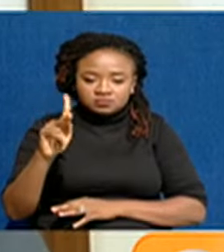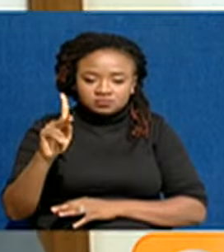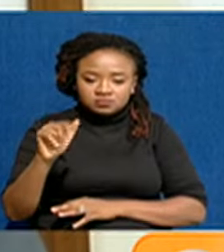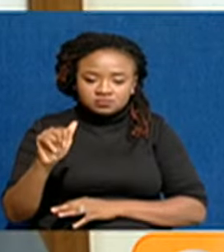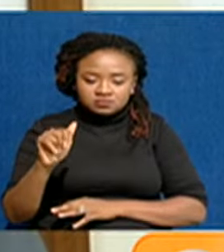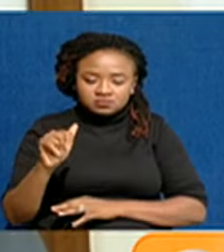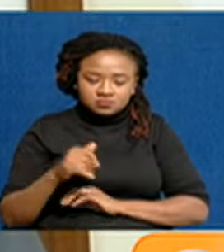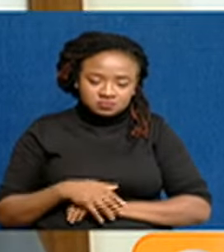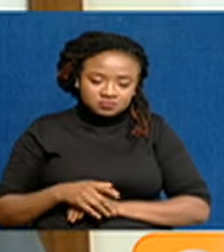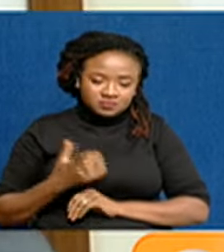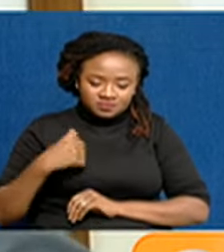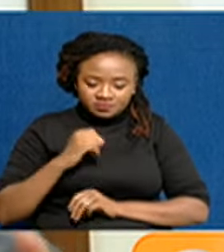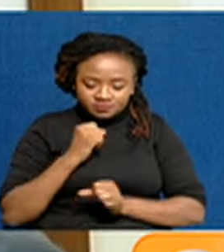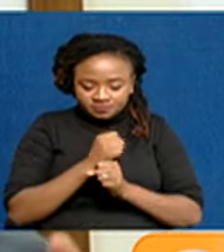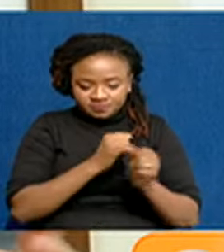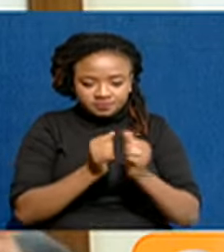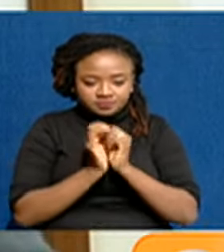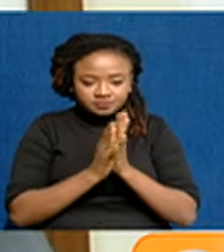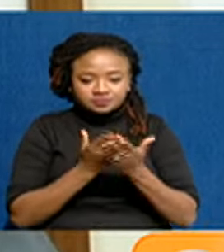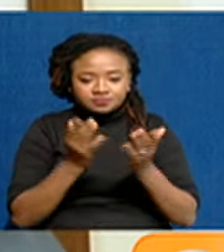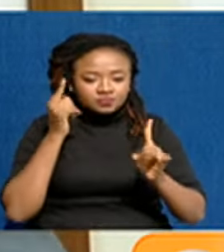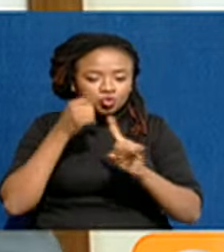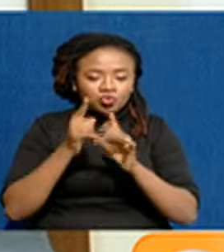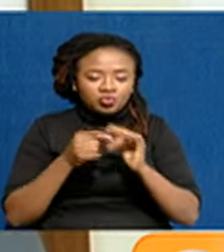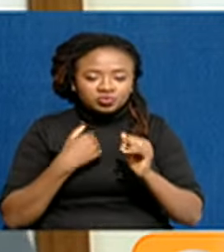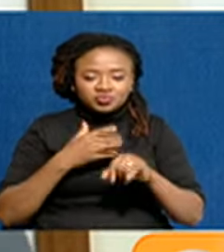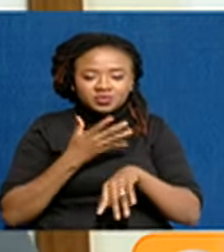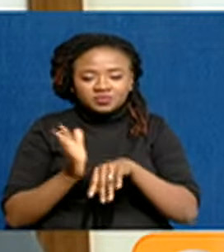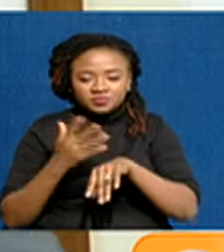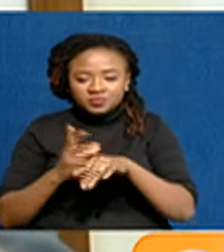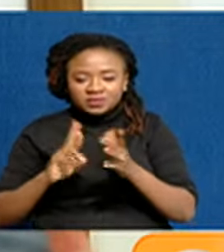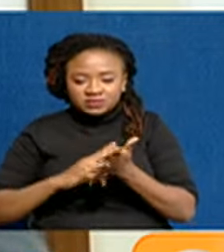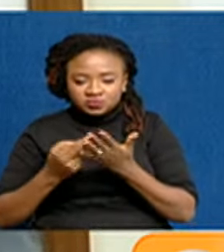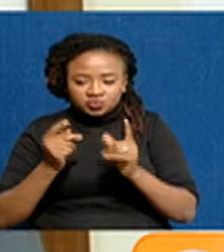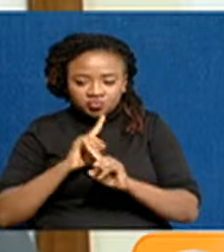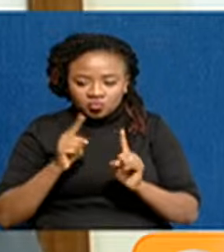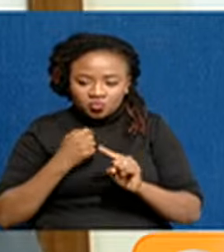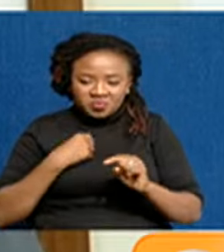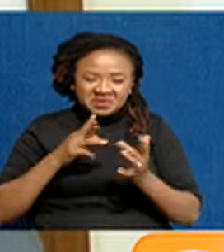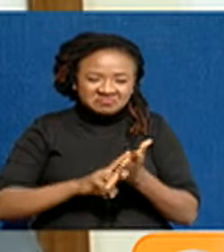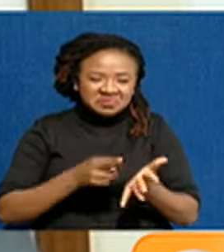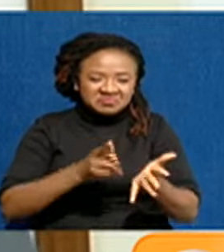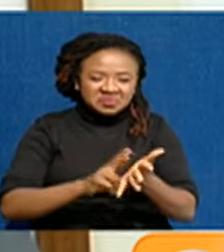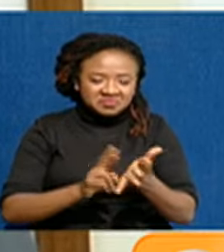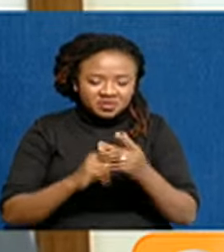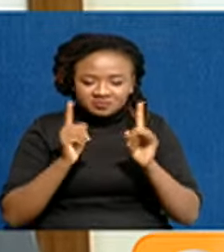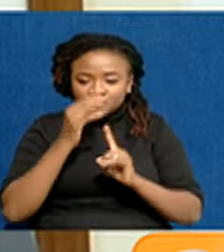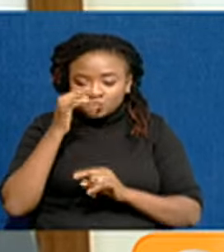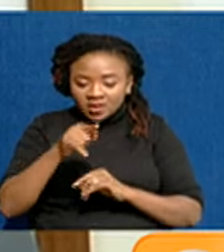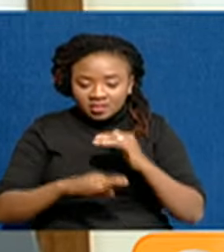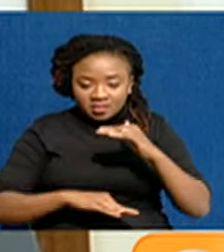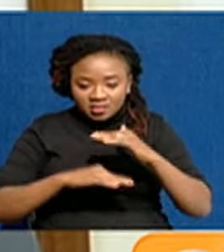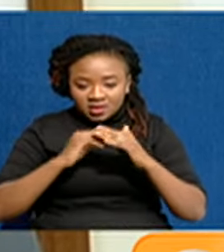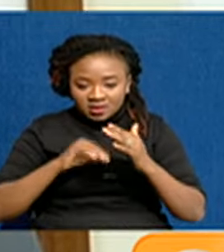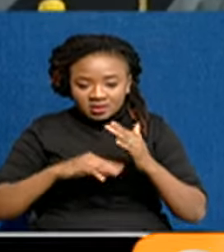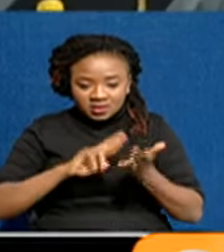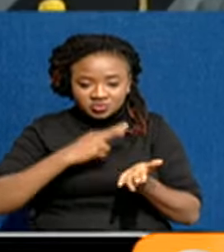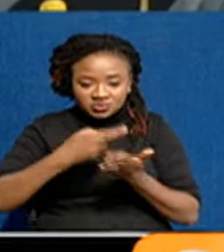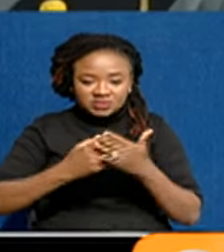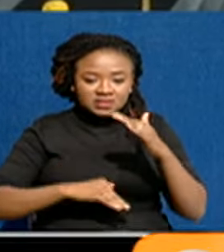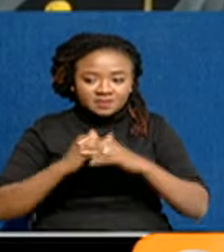much in tandem so that then we don't duplicate, we don't waste resources. All right. Because in any case, these resources are limited. All right. Thank you so